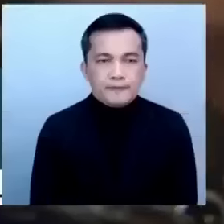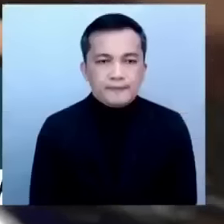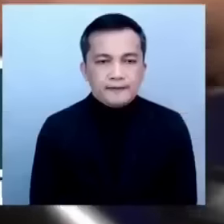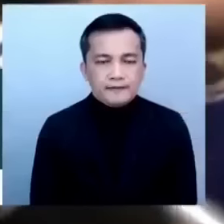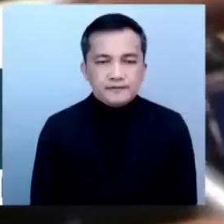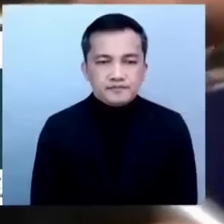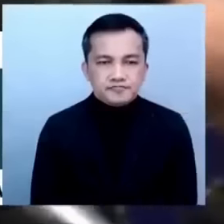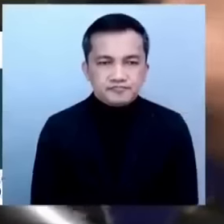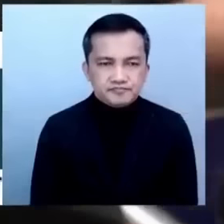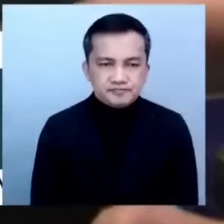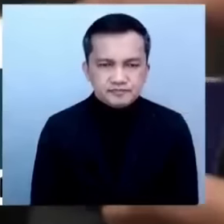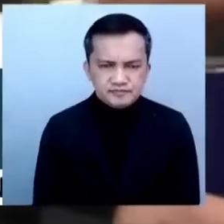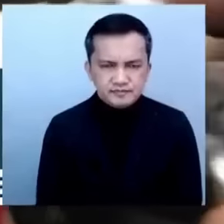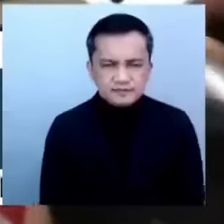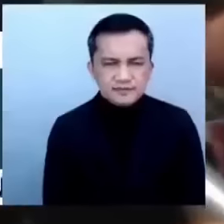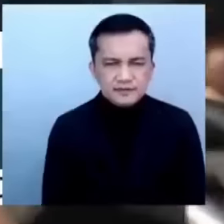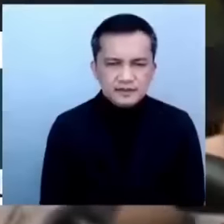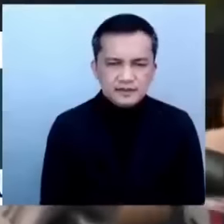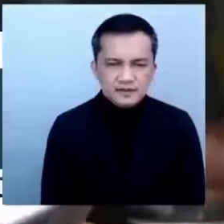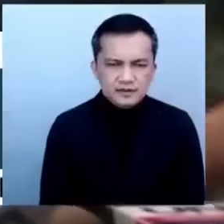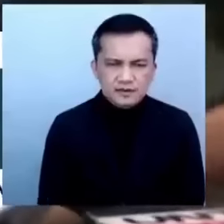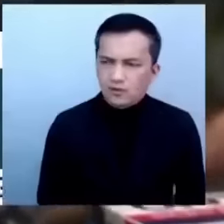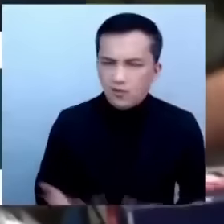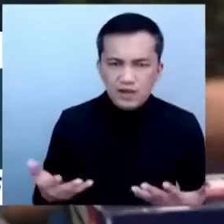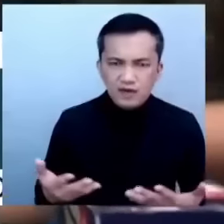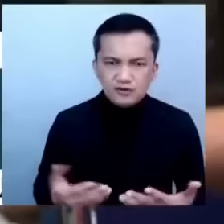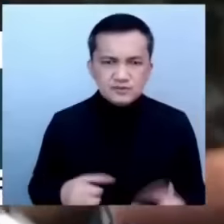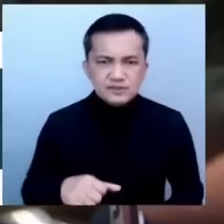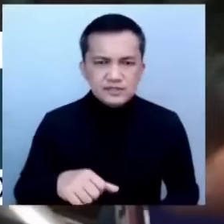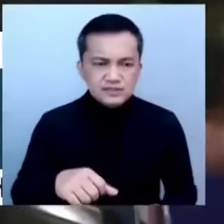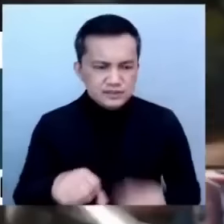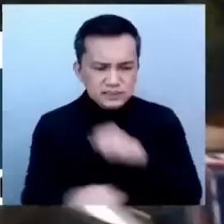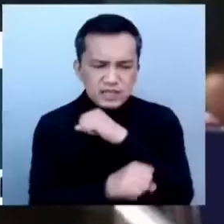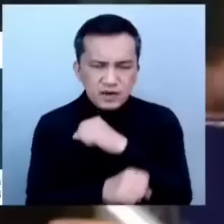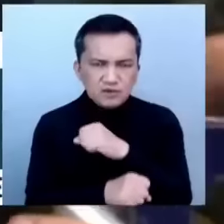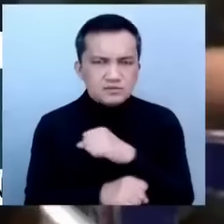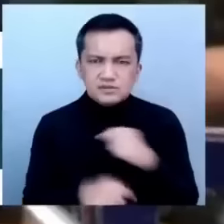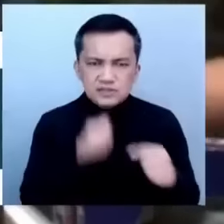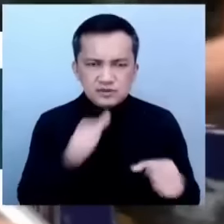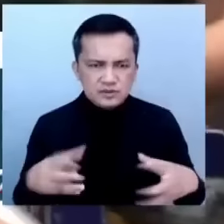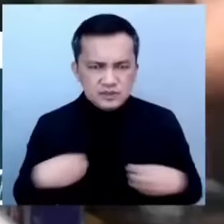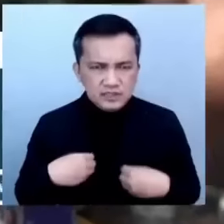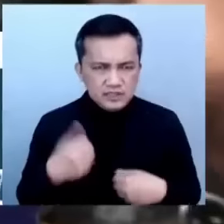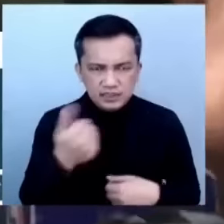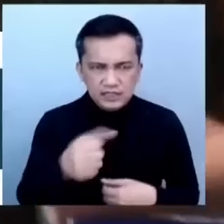I did not steal any money. I did not receive any money. That's why